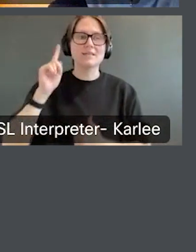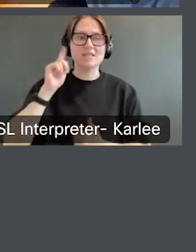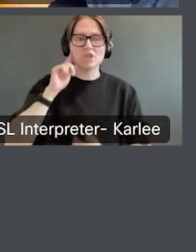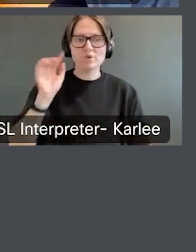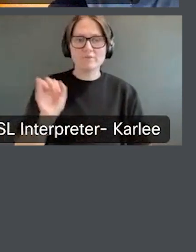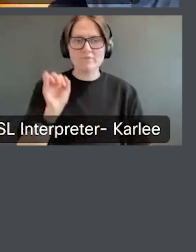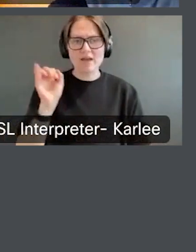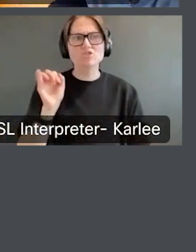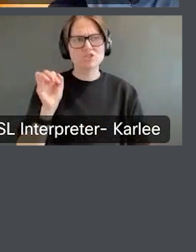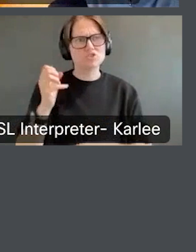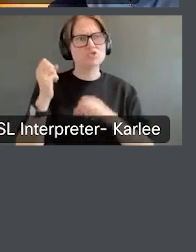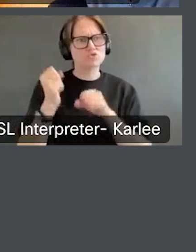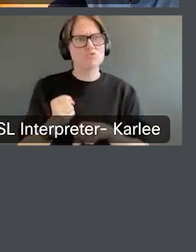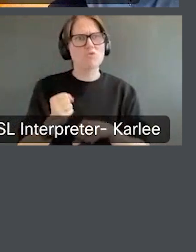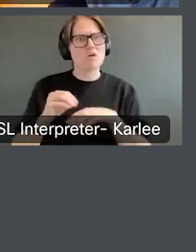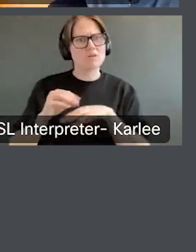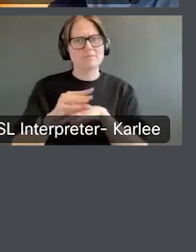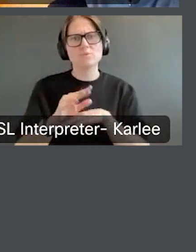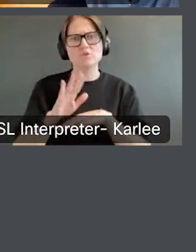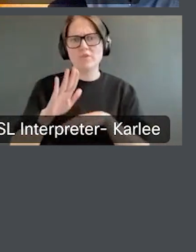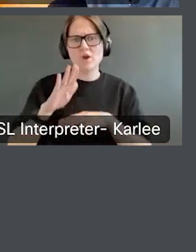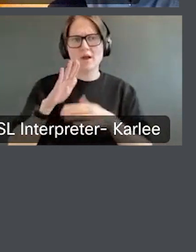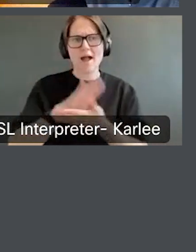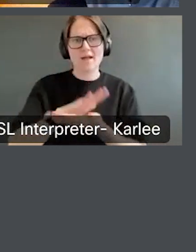to the academic difficulty.